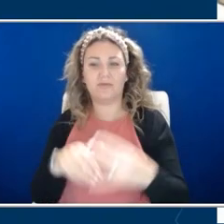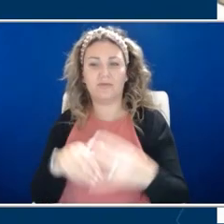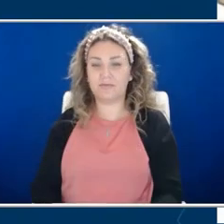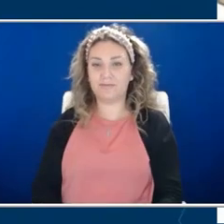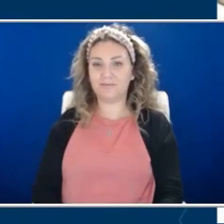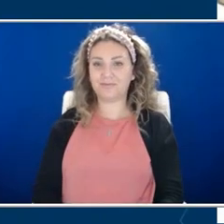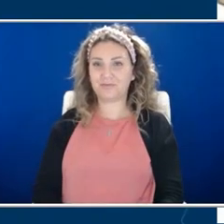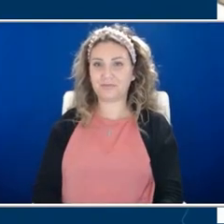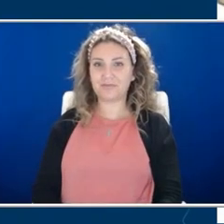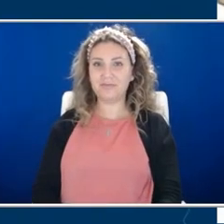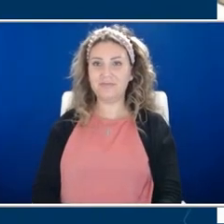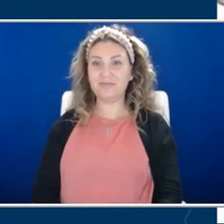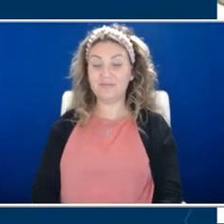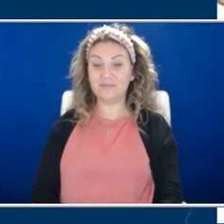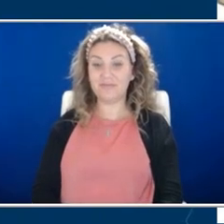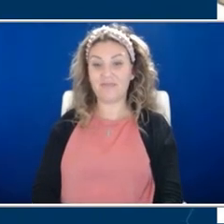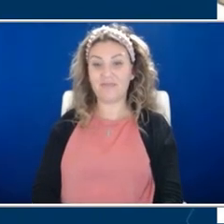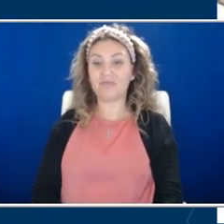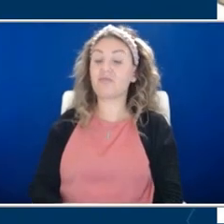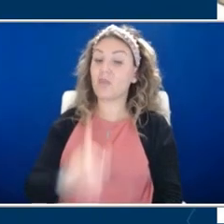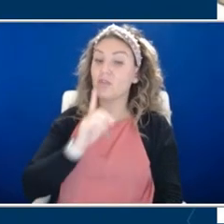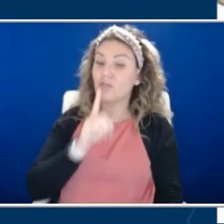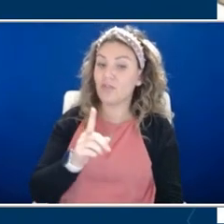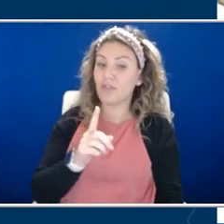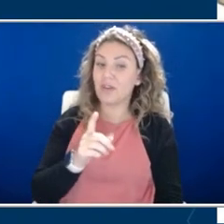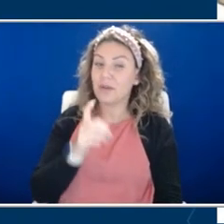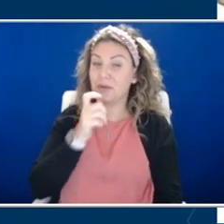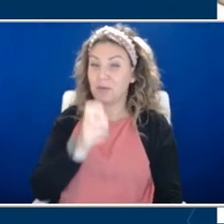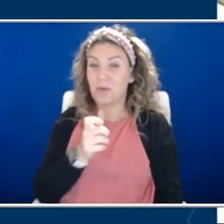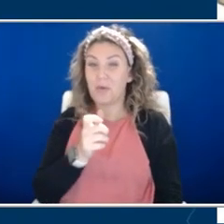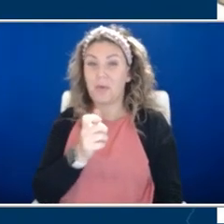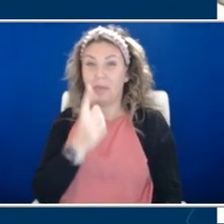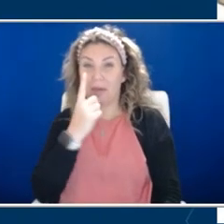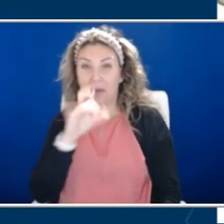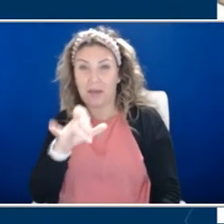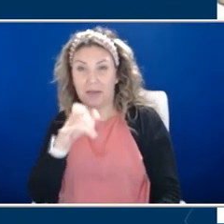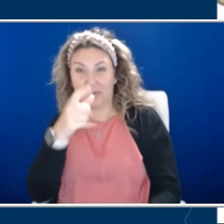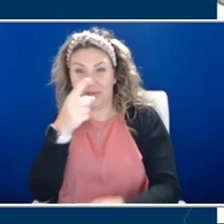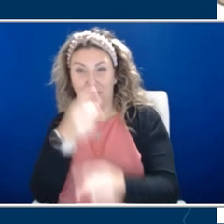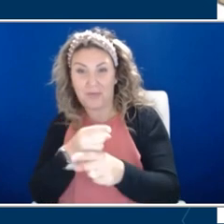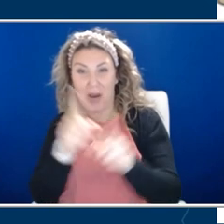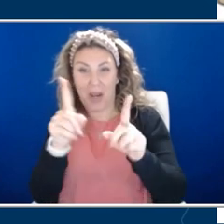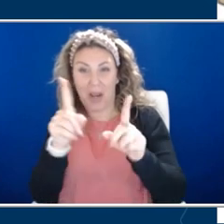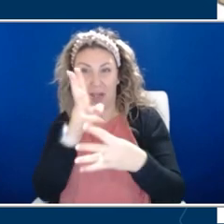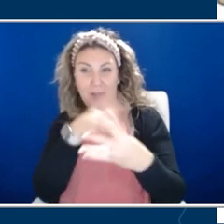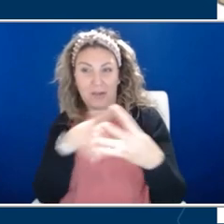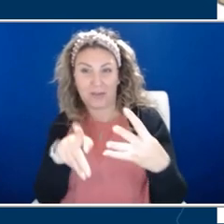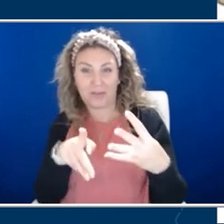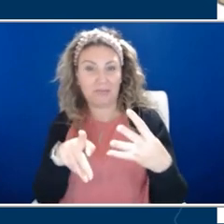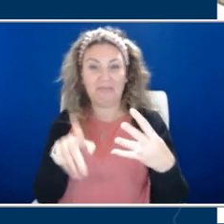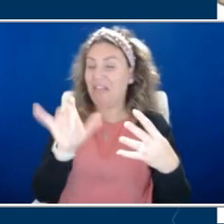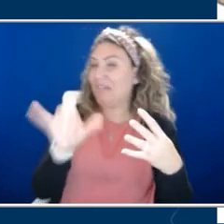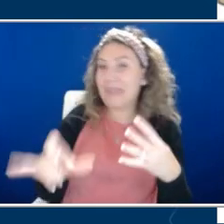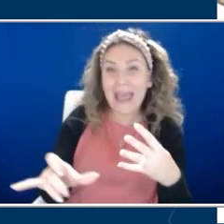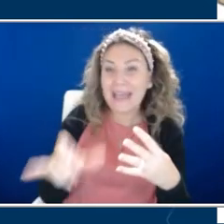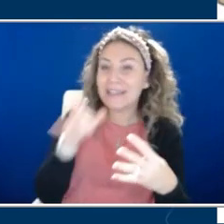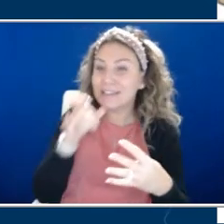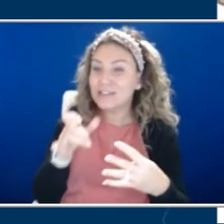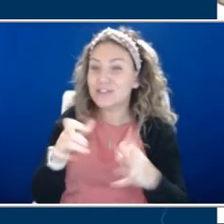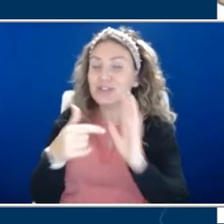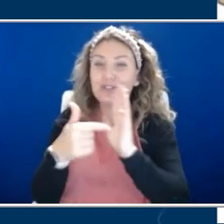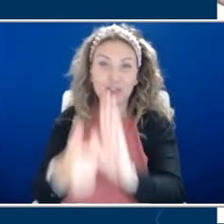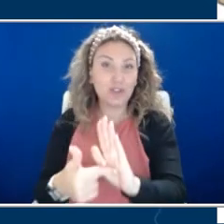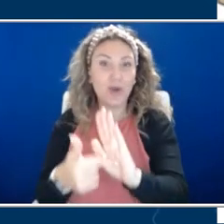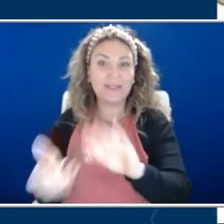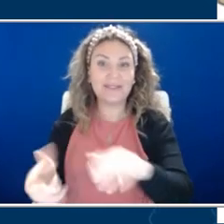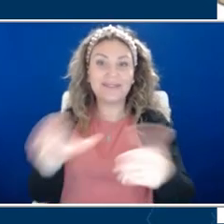Yeah, sure. There you go. I don't think that's the right graph, but that's the one that shows it's deadly and expensive. How about the one